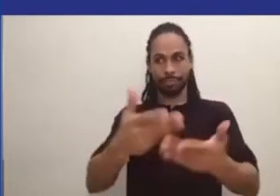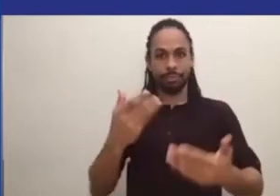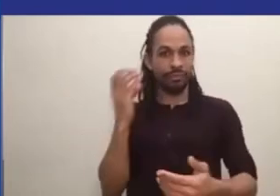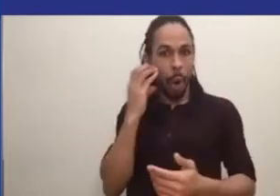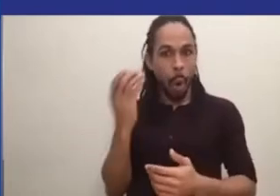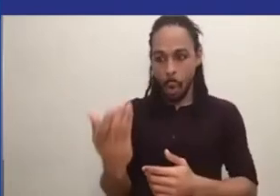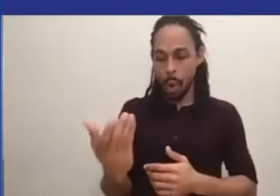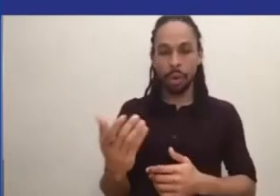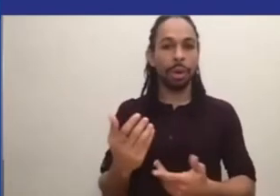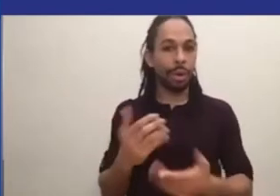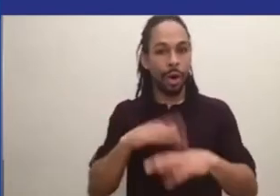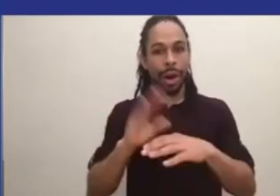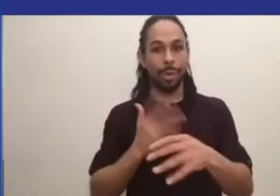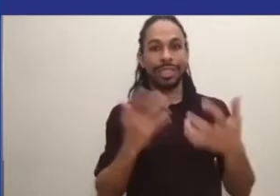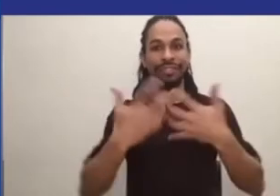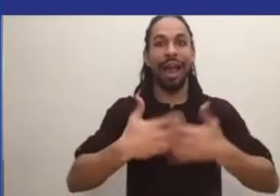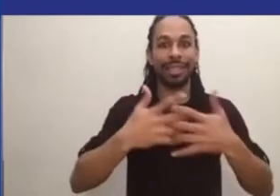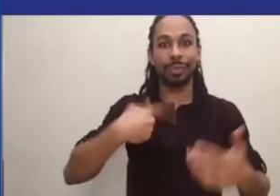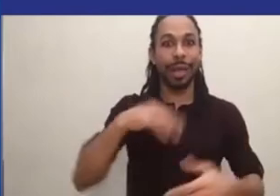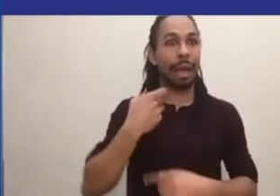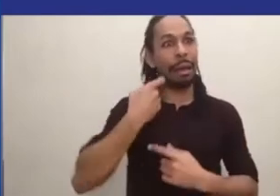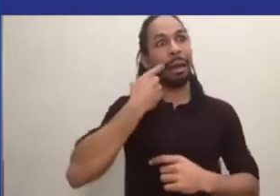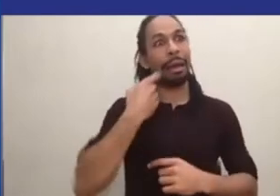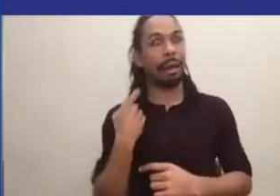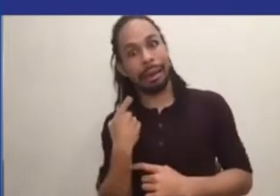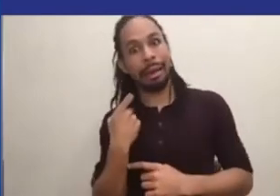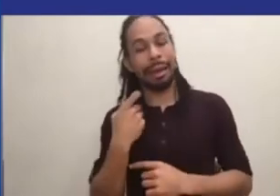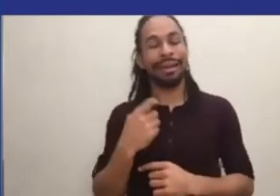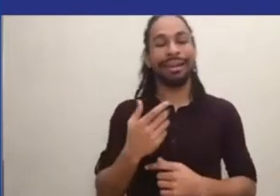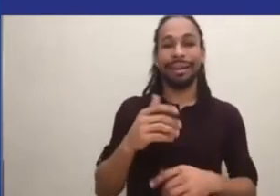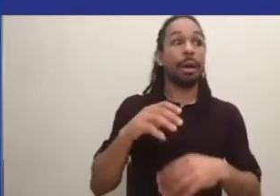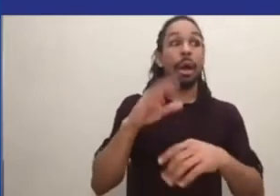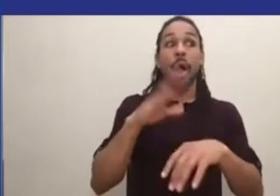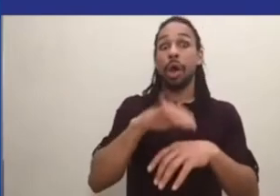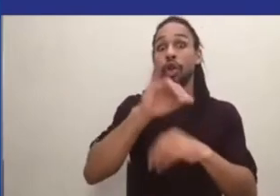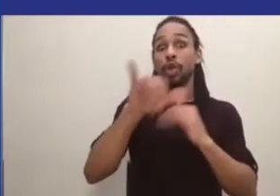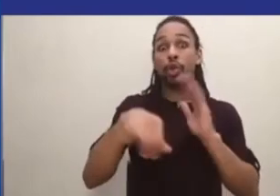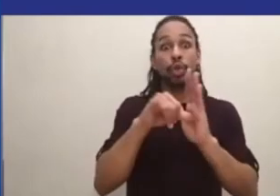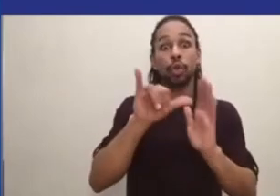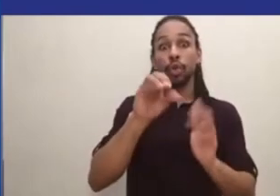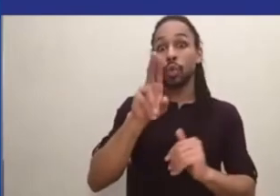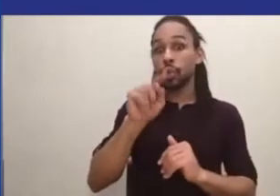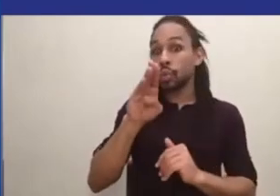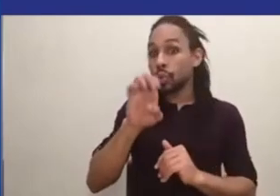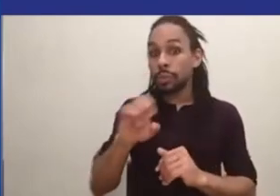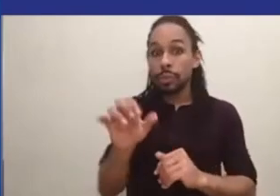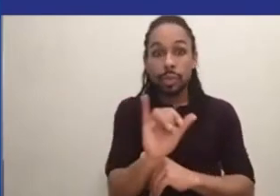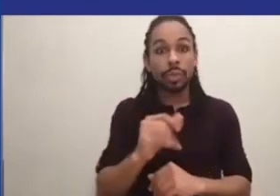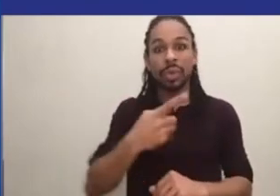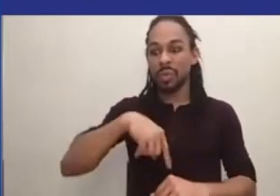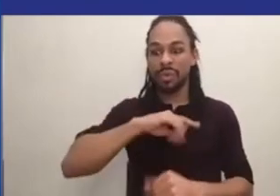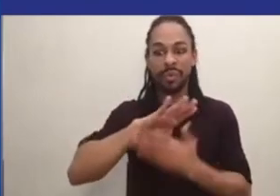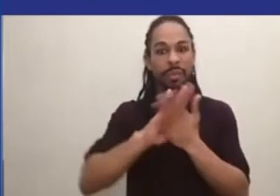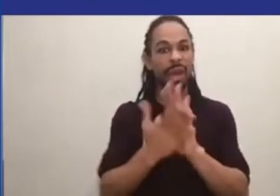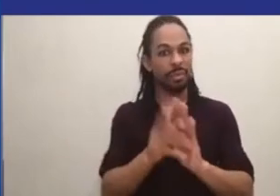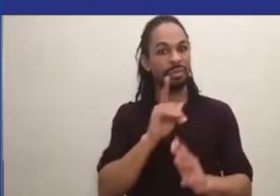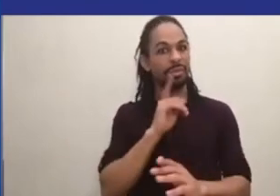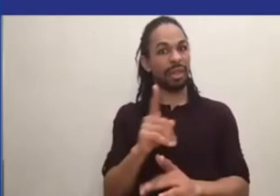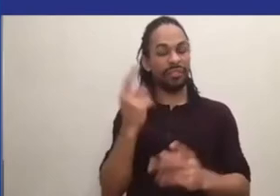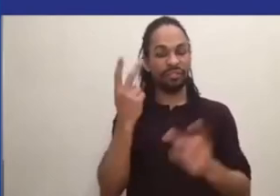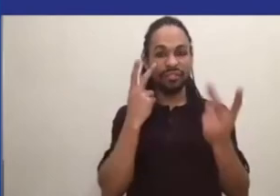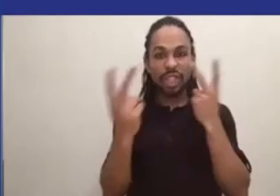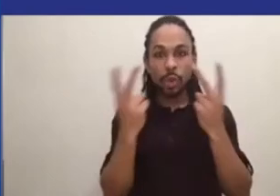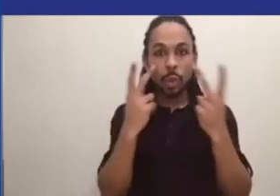let go of, you know, and it's on YouTube, you know, we've become a very visual world that has changed the scope